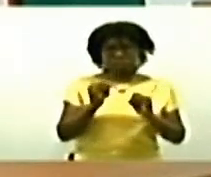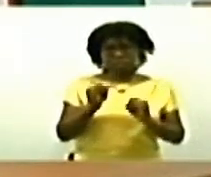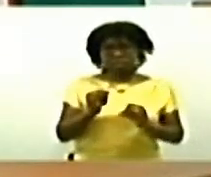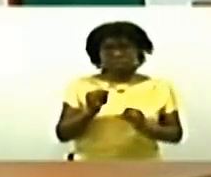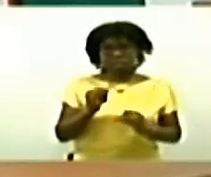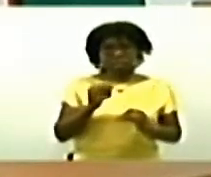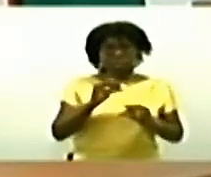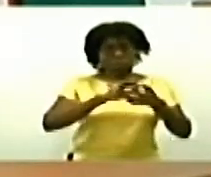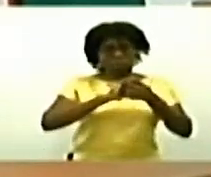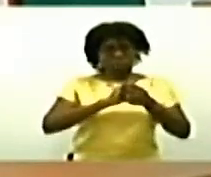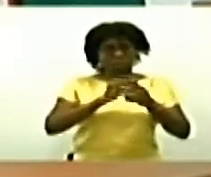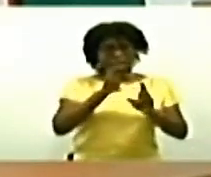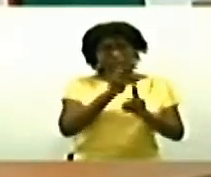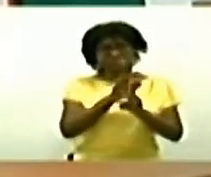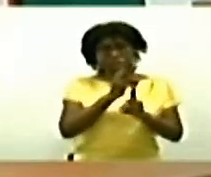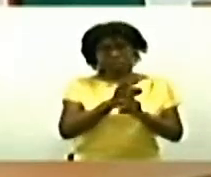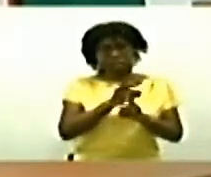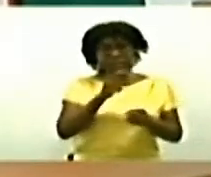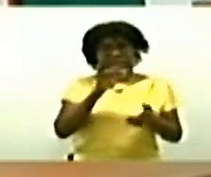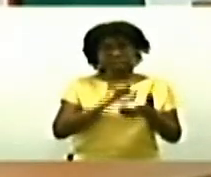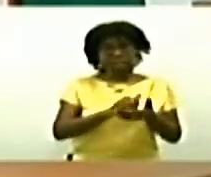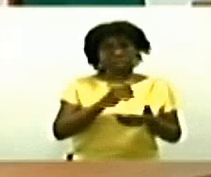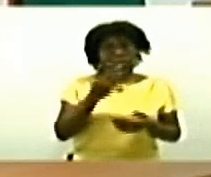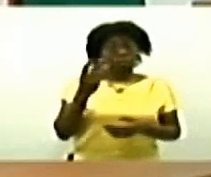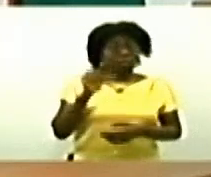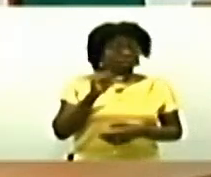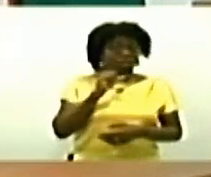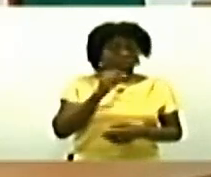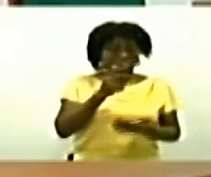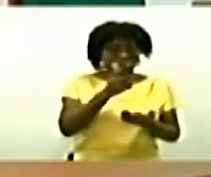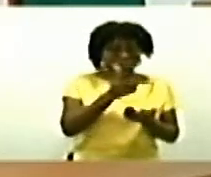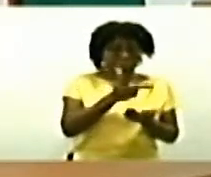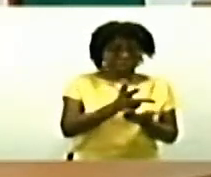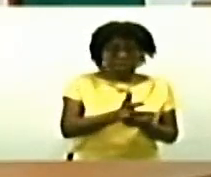the vehicle that was illegally parked in front of the